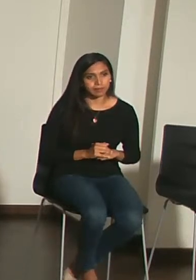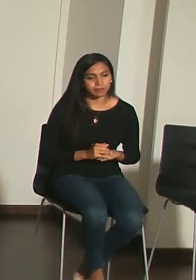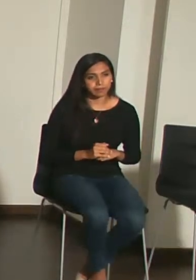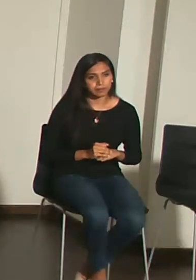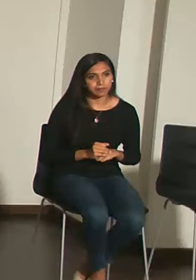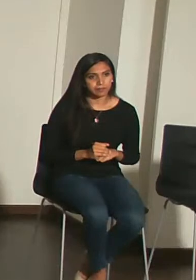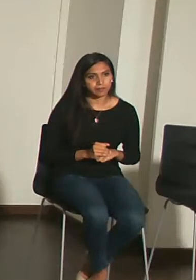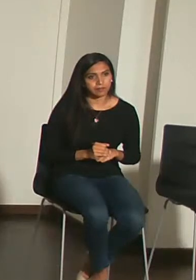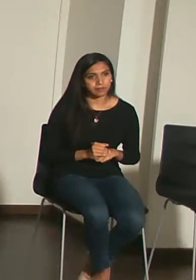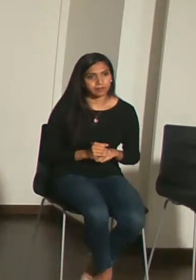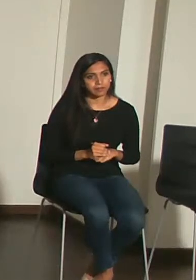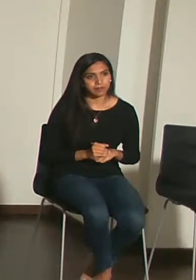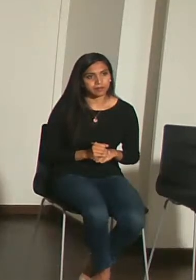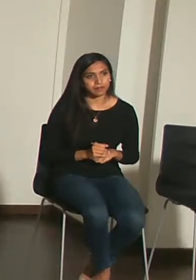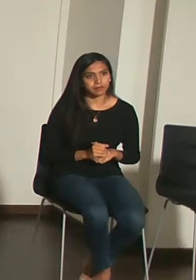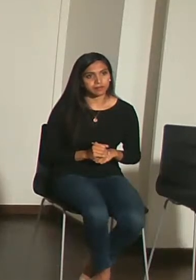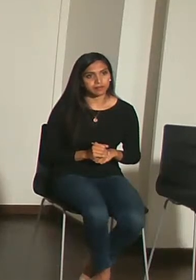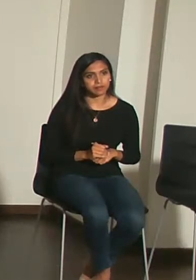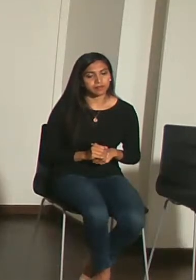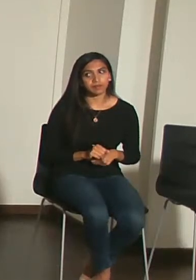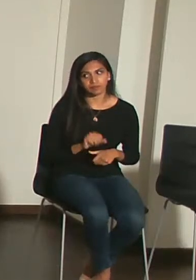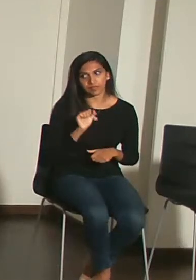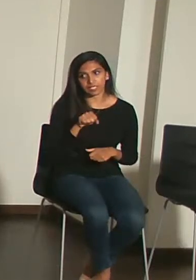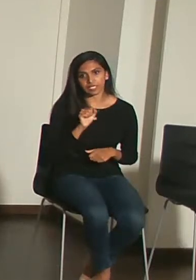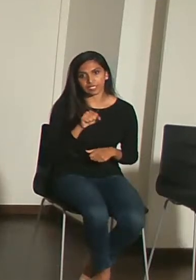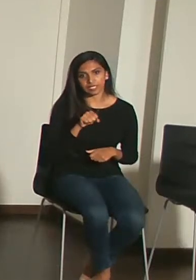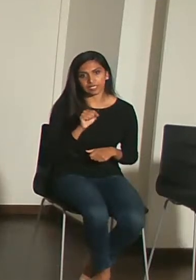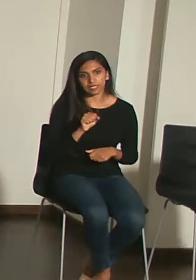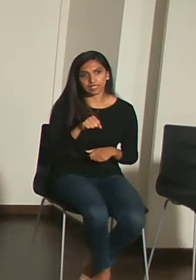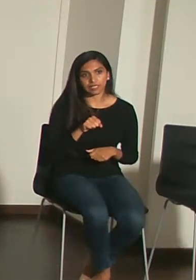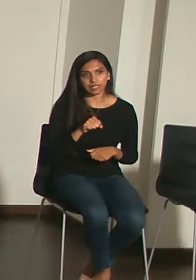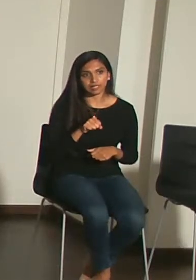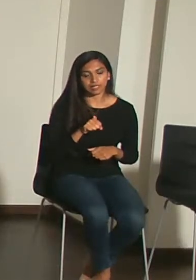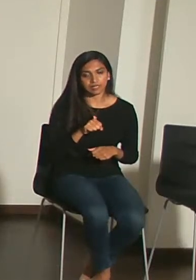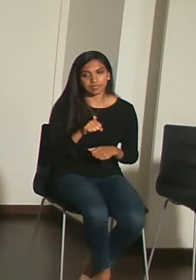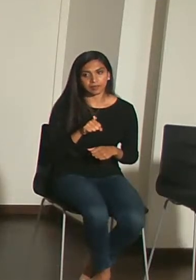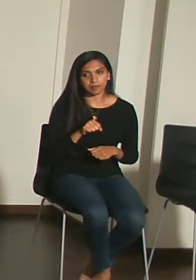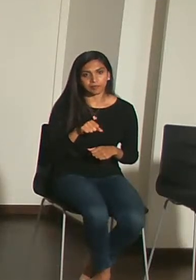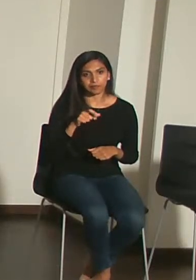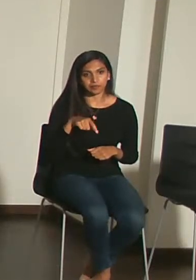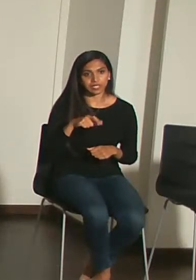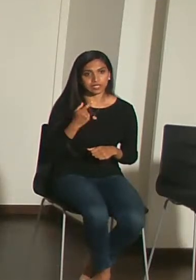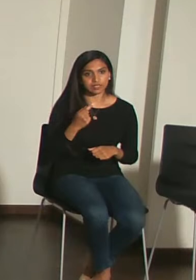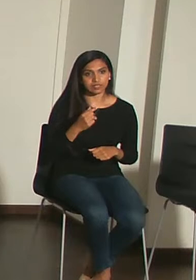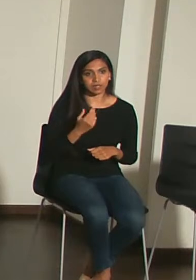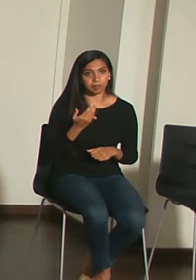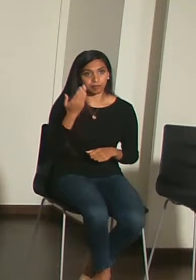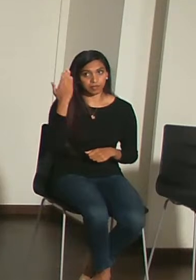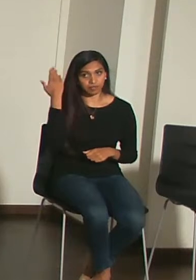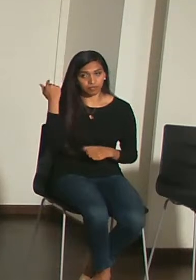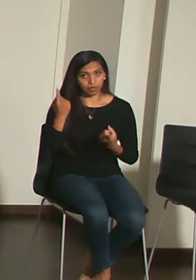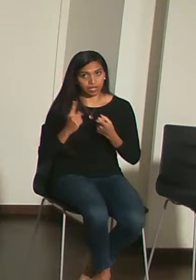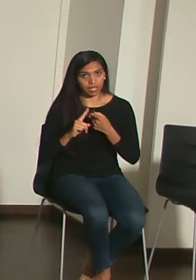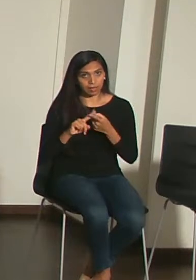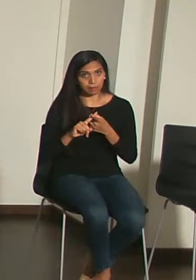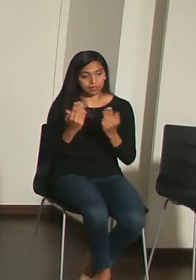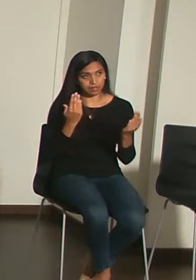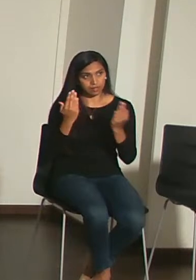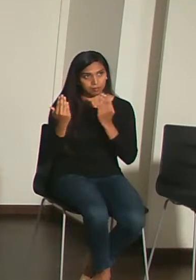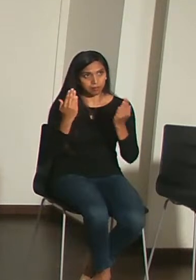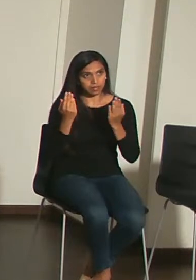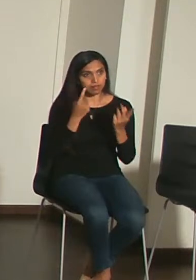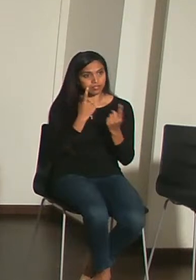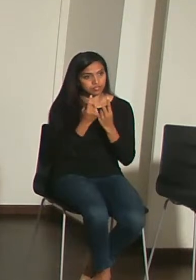Thank you. Because definitely, I mean, that is the whole revivalist or revisionist mode of making the gaps visible.